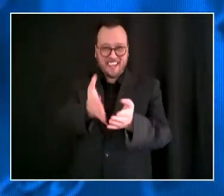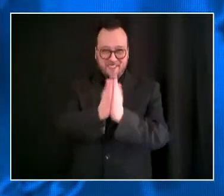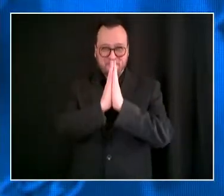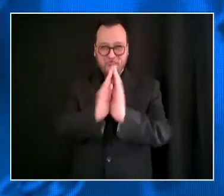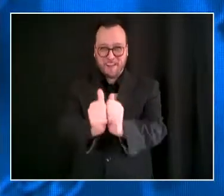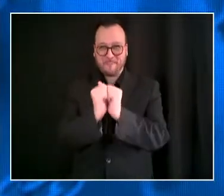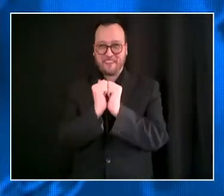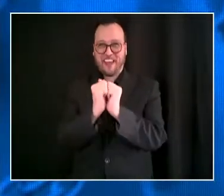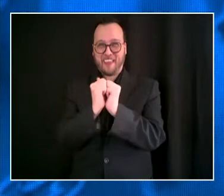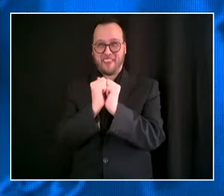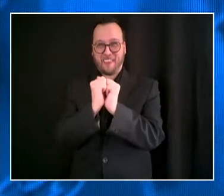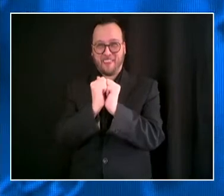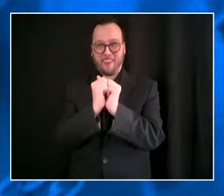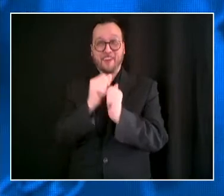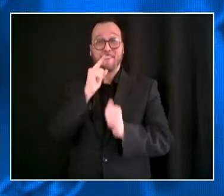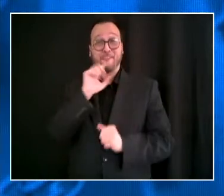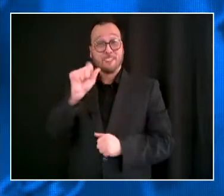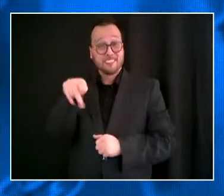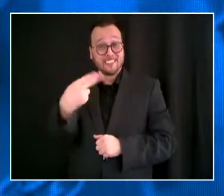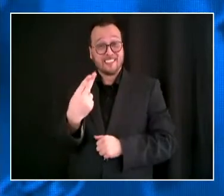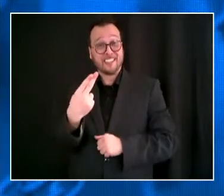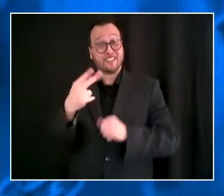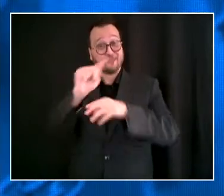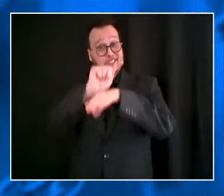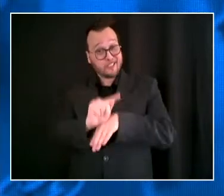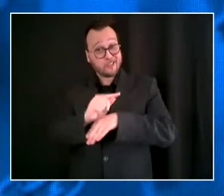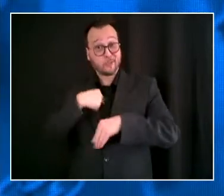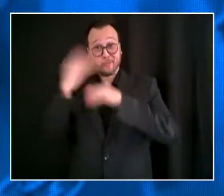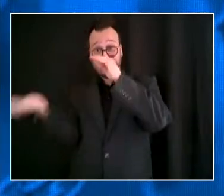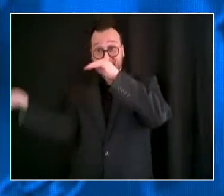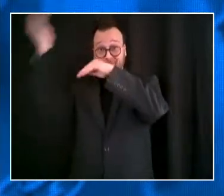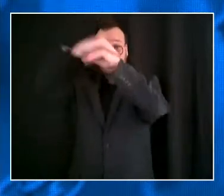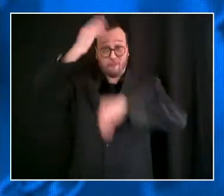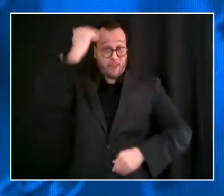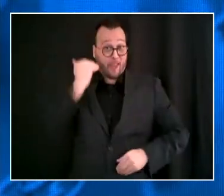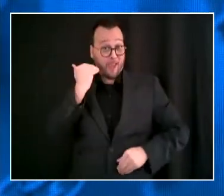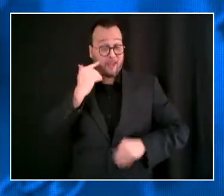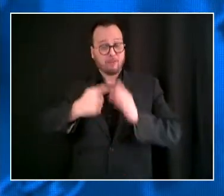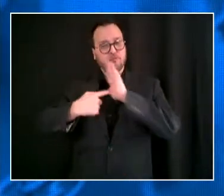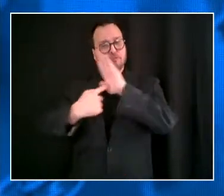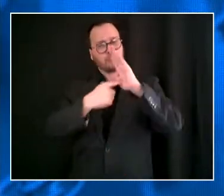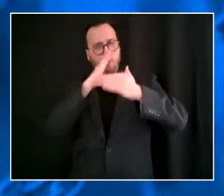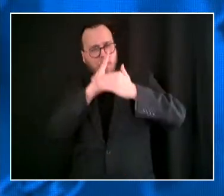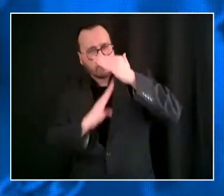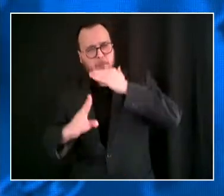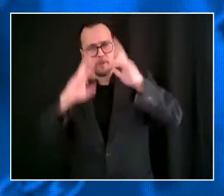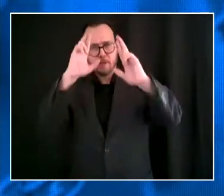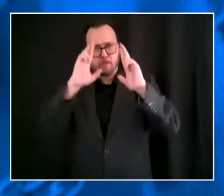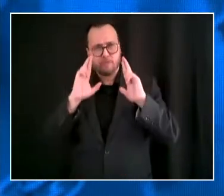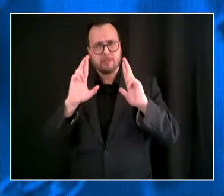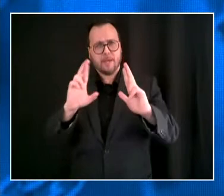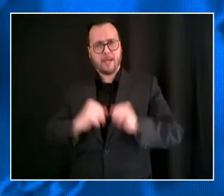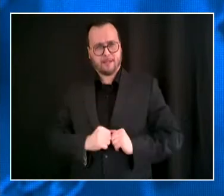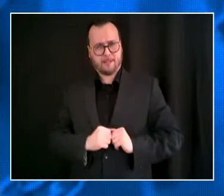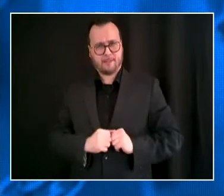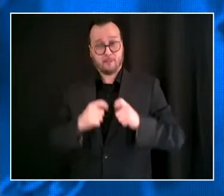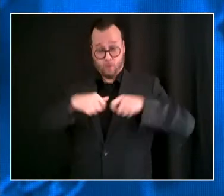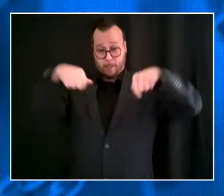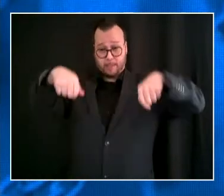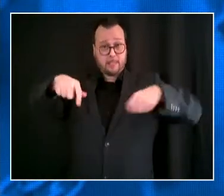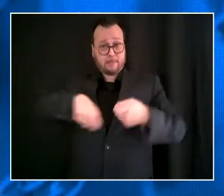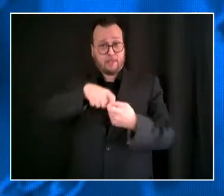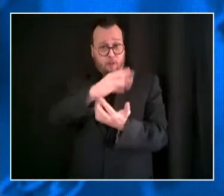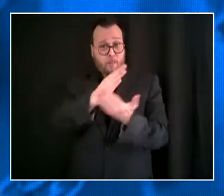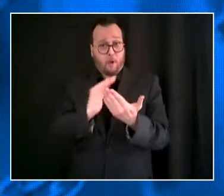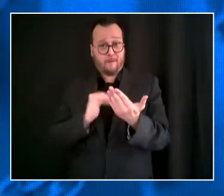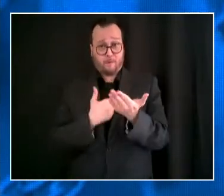in Sikh tradition, we cover our heads as a sign of humility and respect. So in this particular part of the prayer that